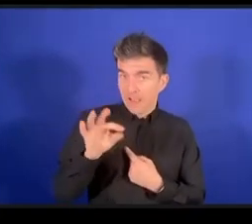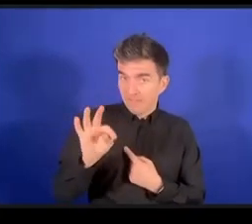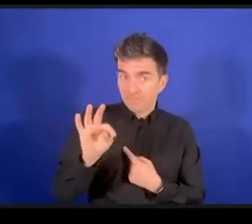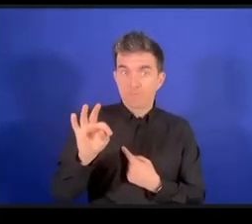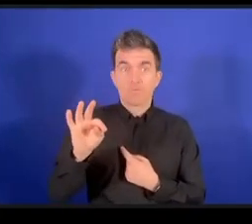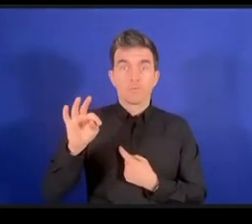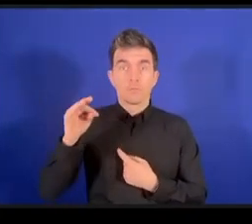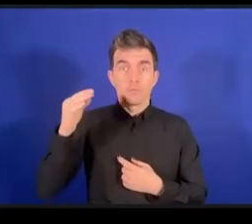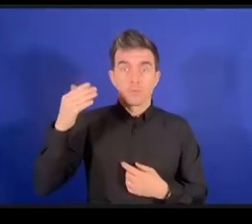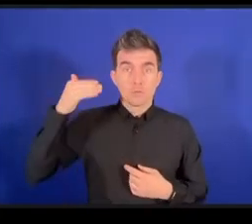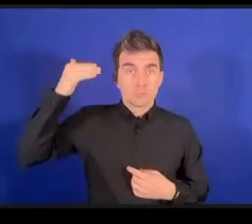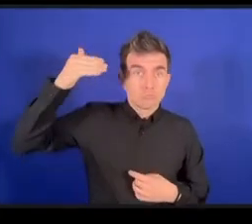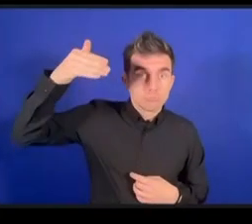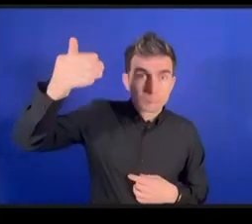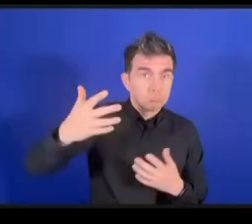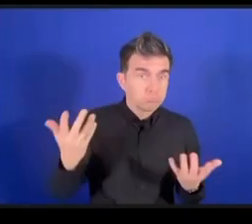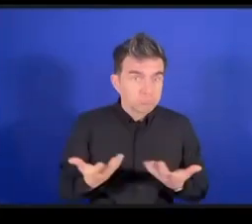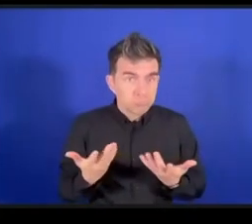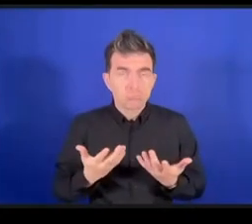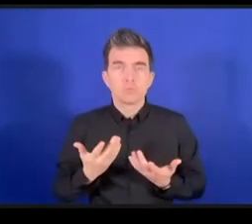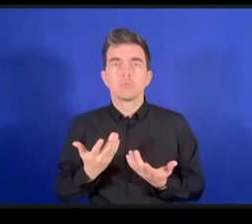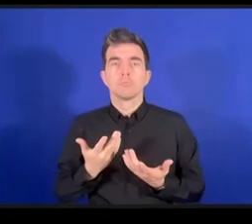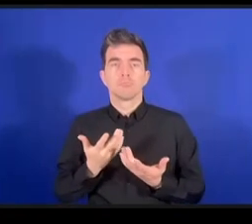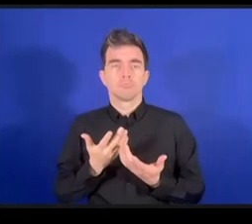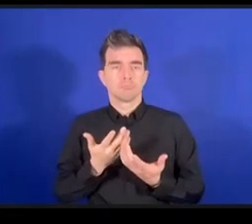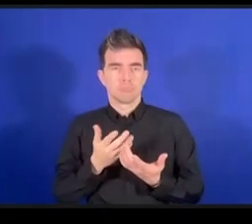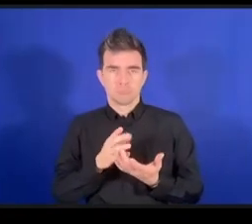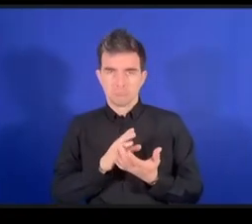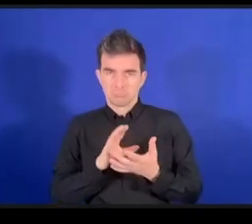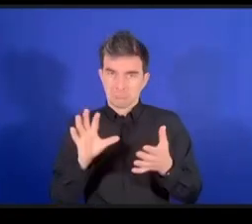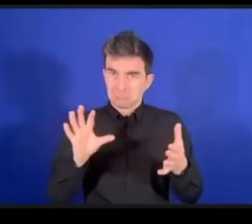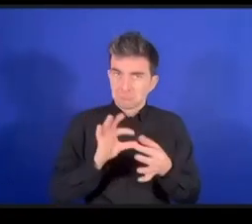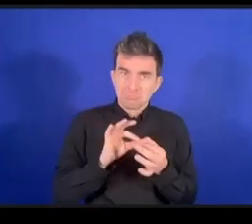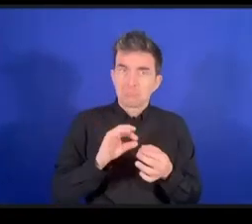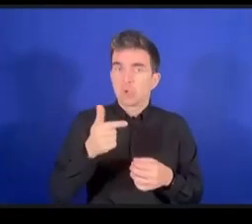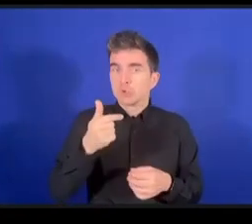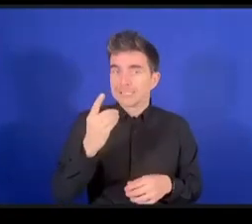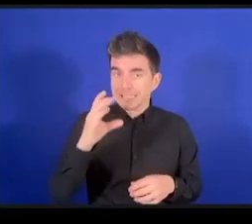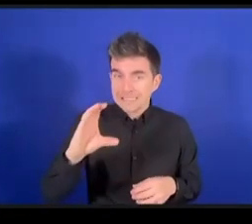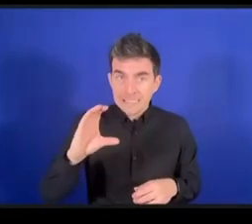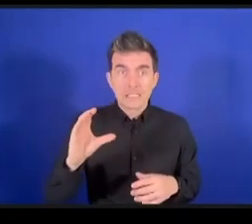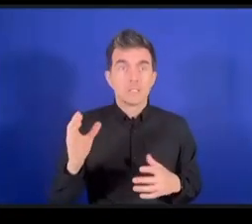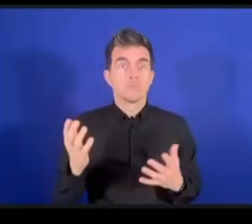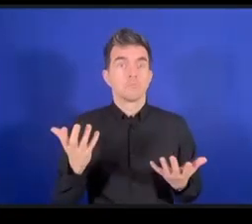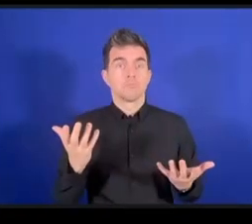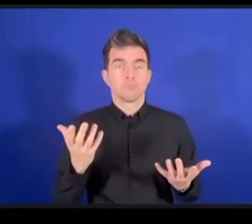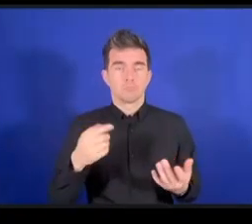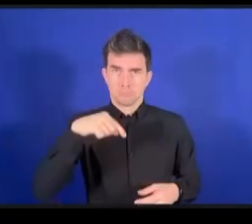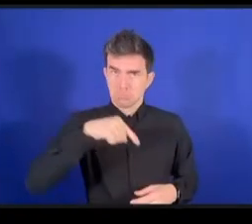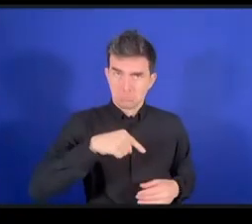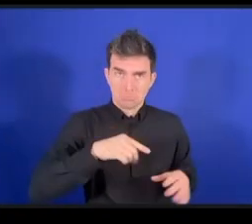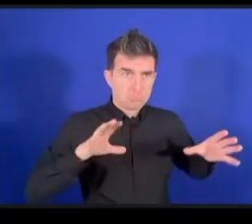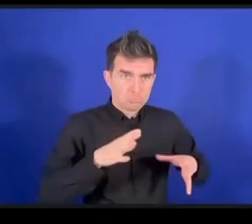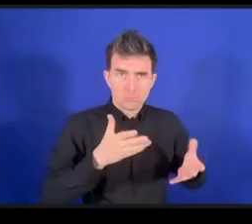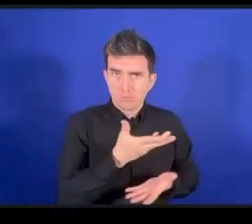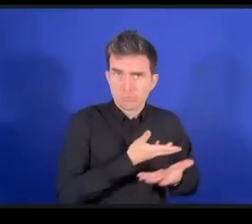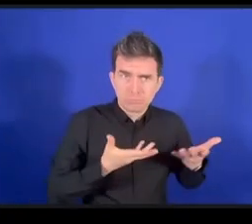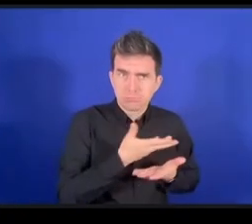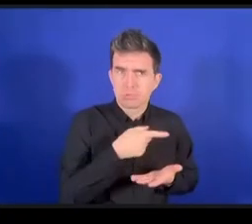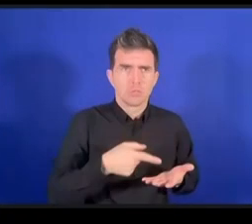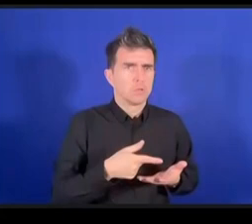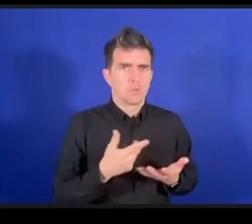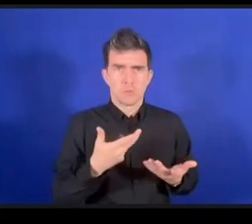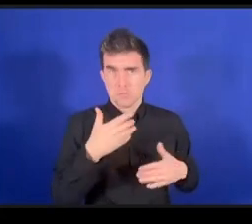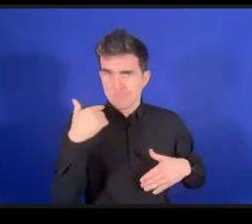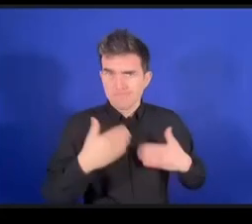in implementing and follow up of whatever will come out of the Global Digital Compact. Shall